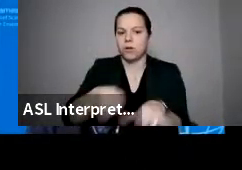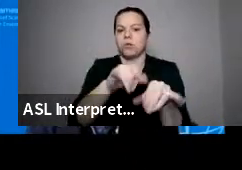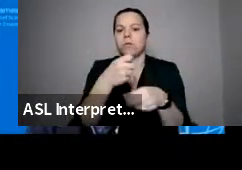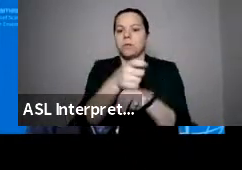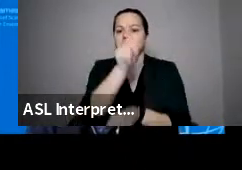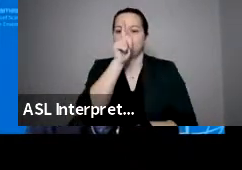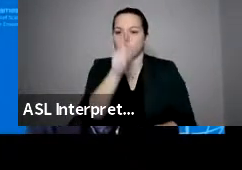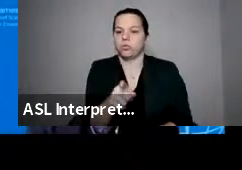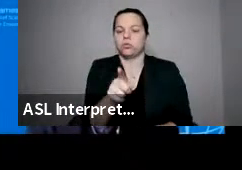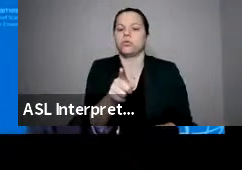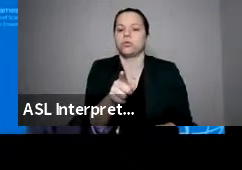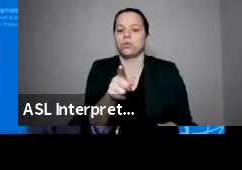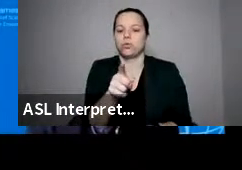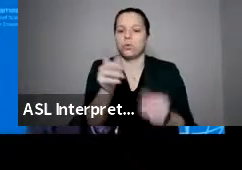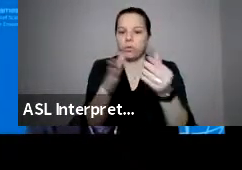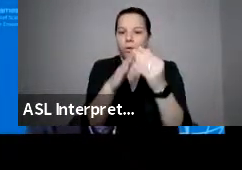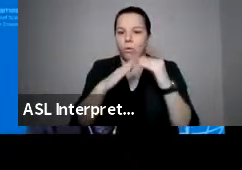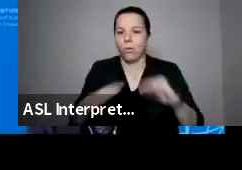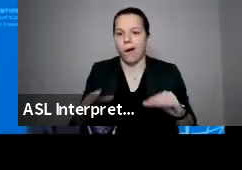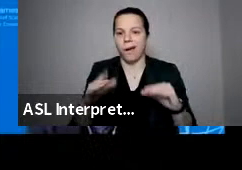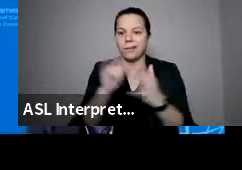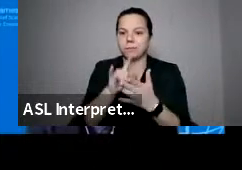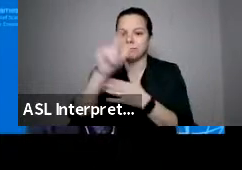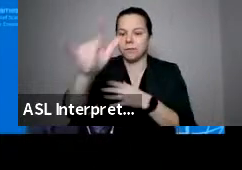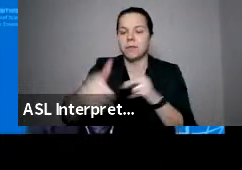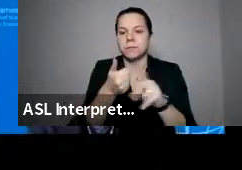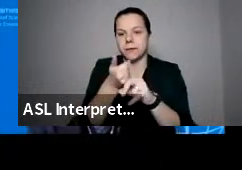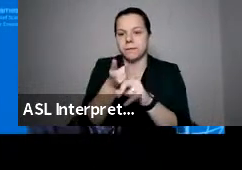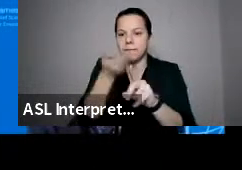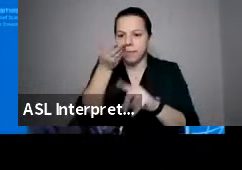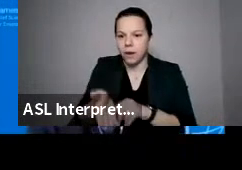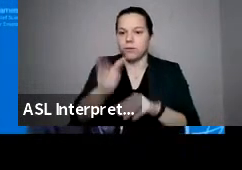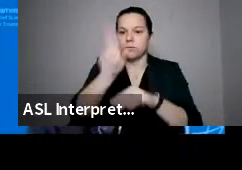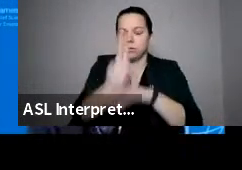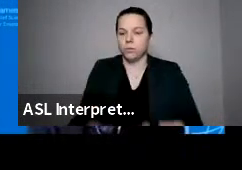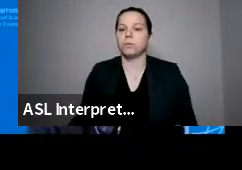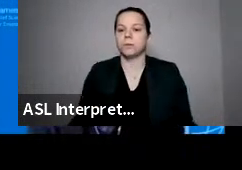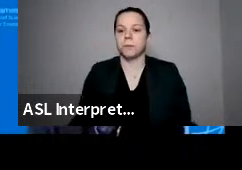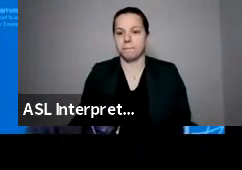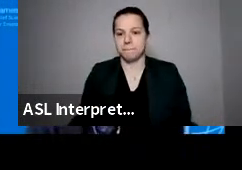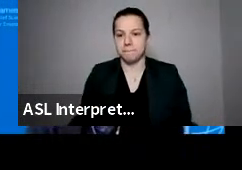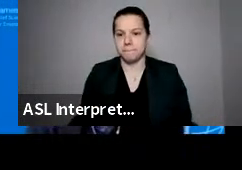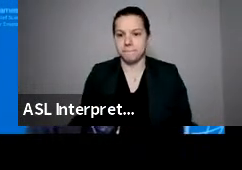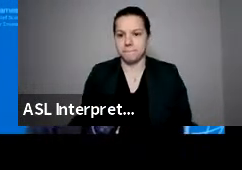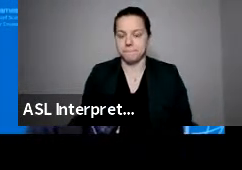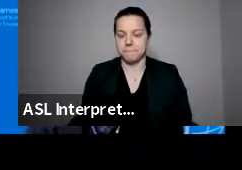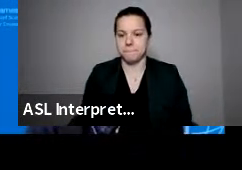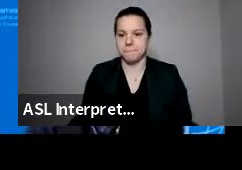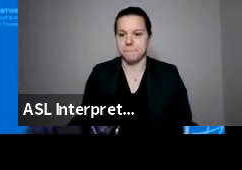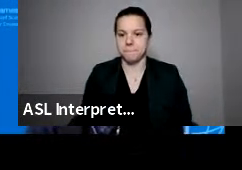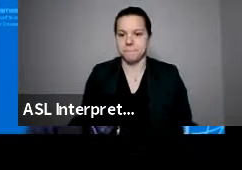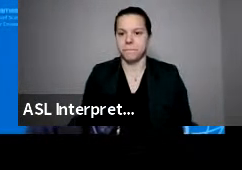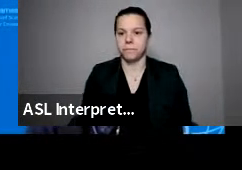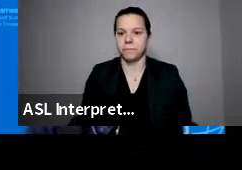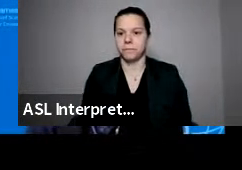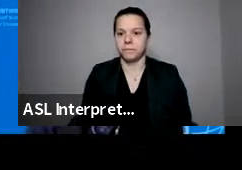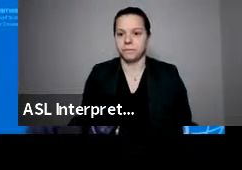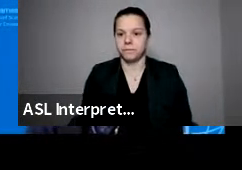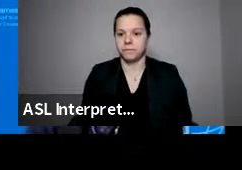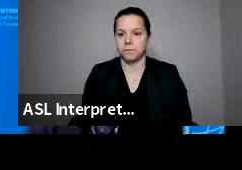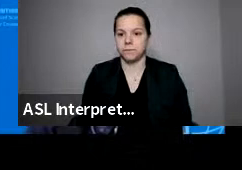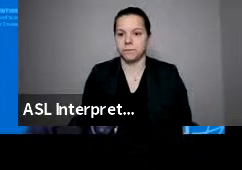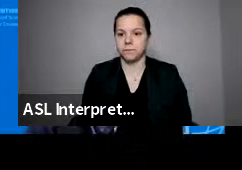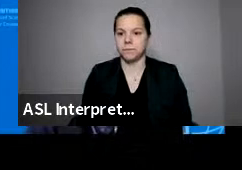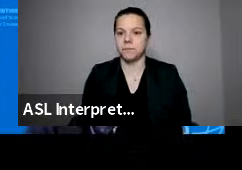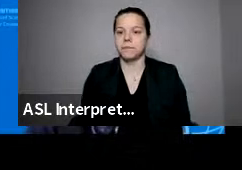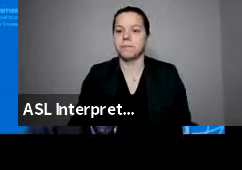ensure that the quietest aircraft are in operation. So in terms of noise abatement, the FAA is supporting